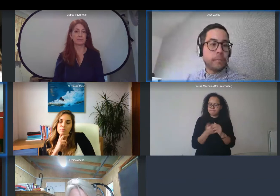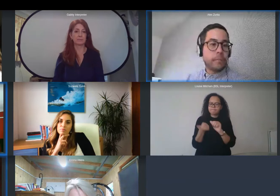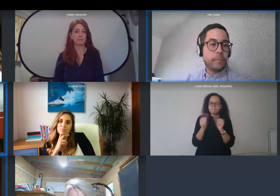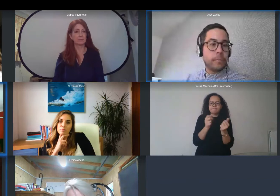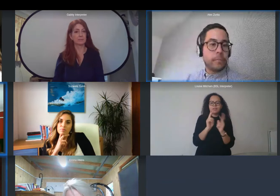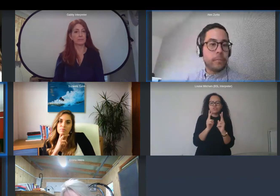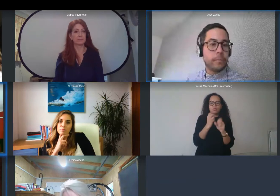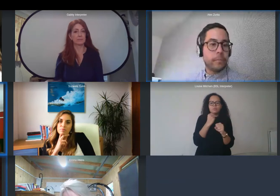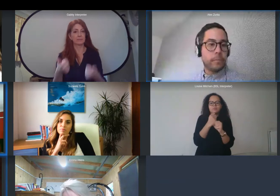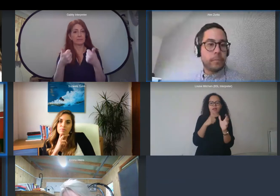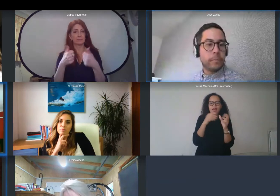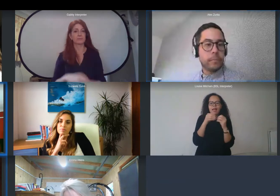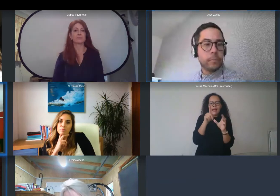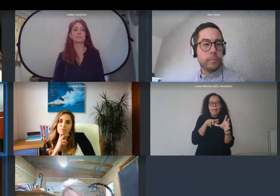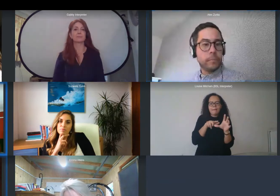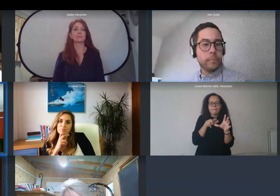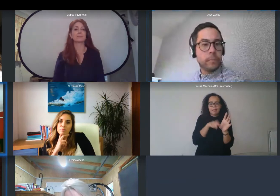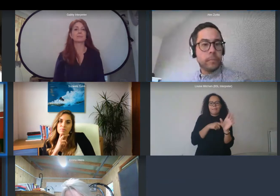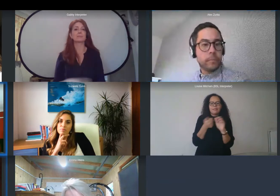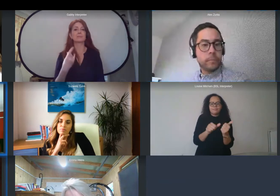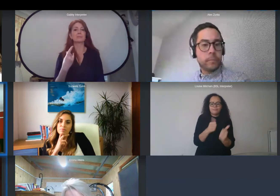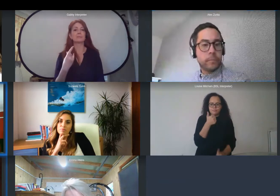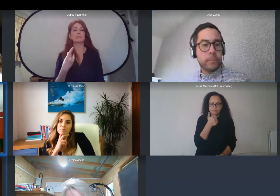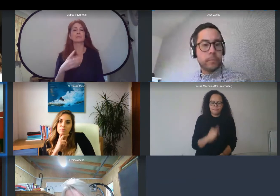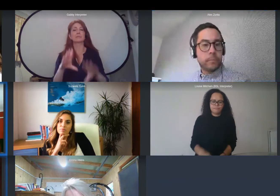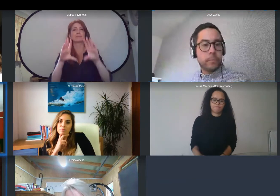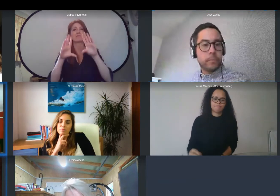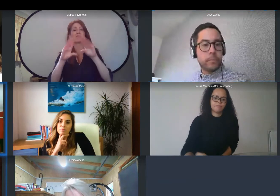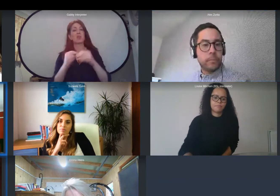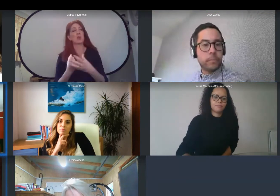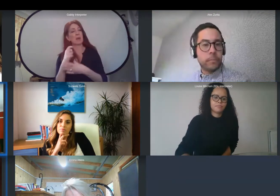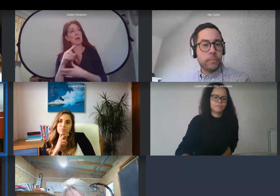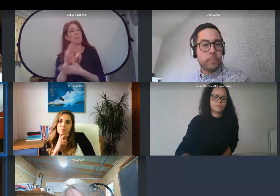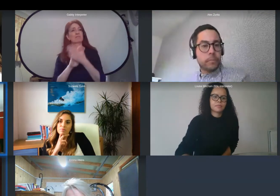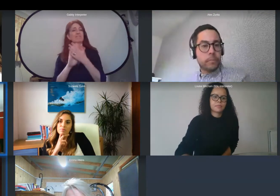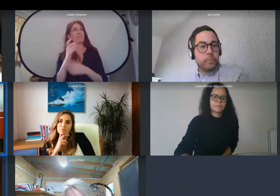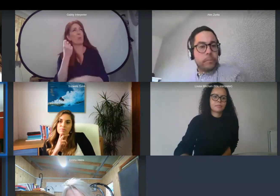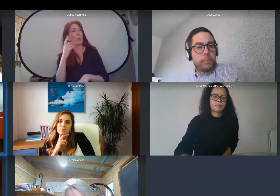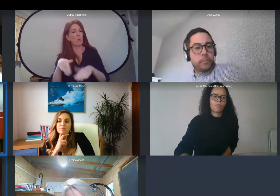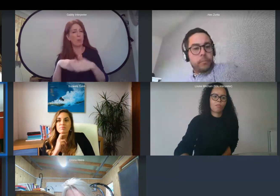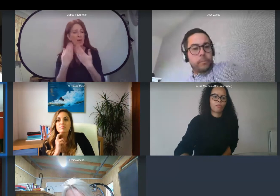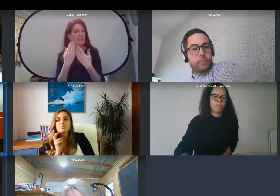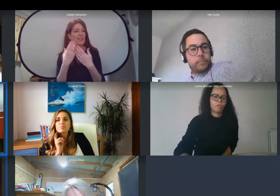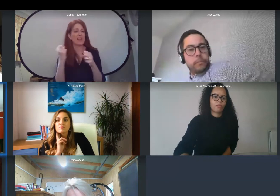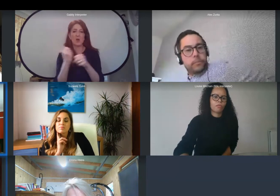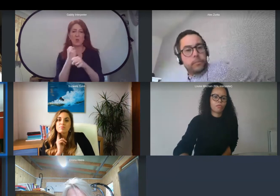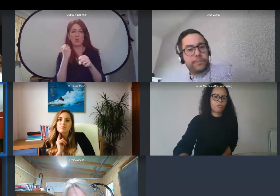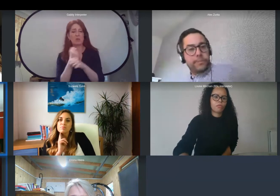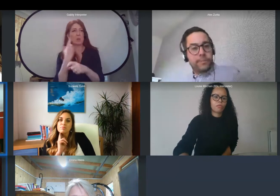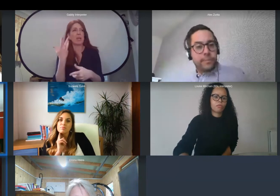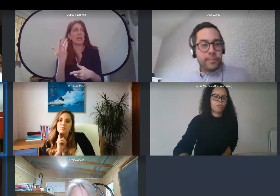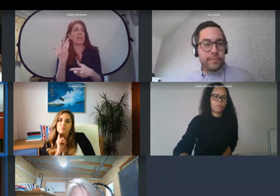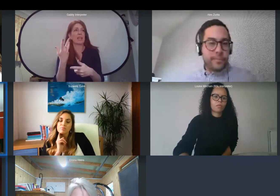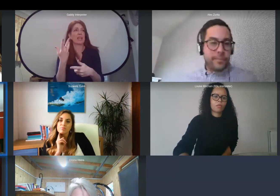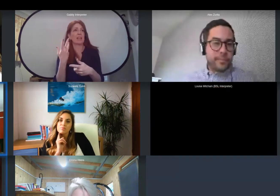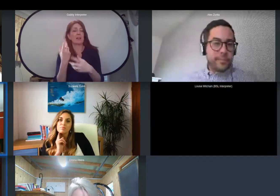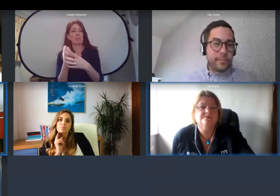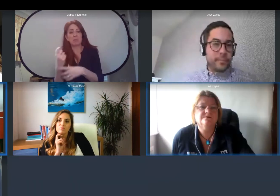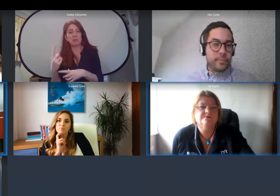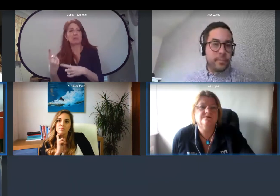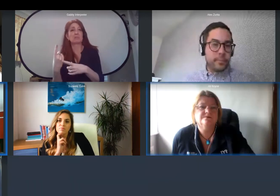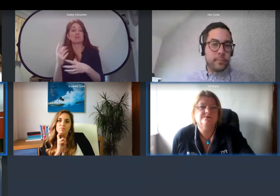mean, when lockdown happened, there was a sort of one day we were doing sort of various sessions. I mean, the programs we run,